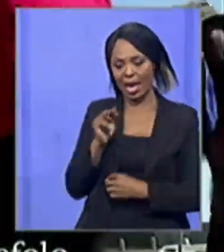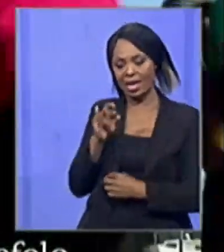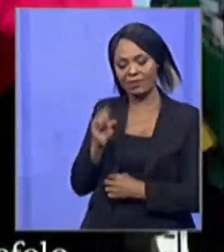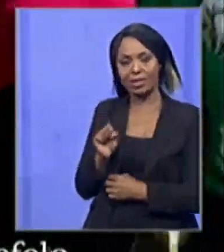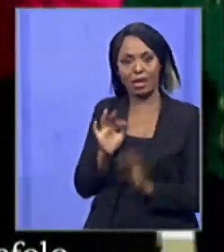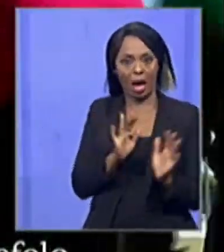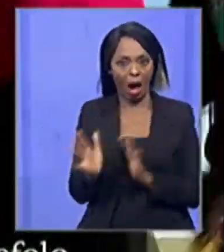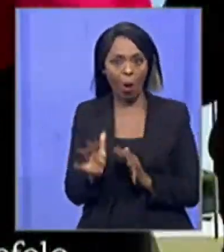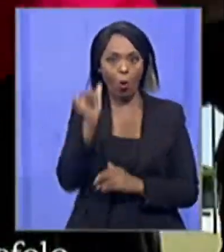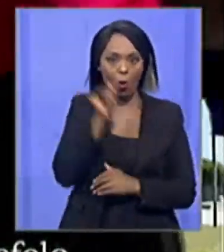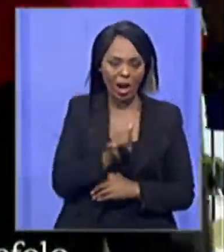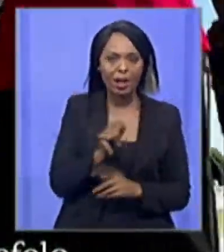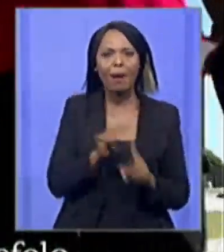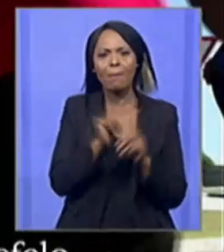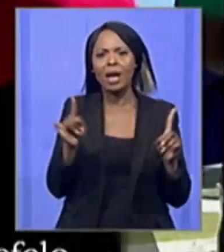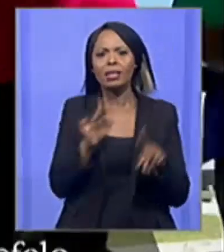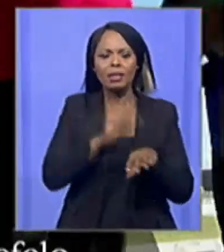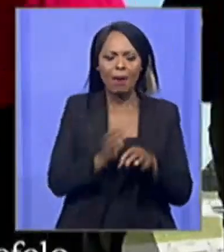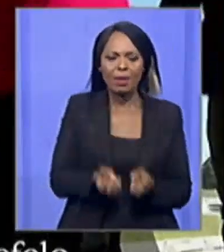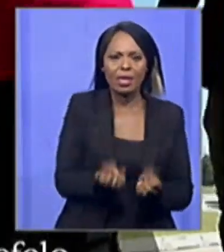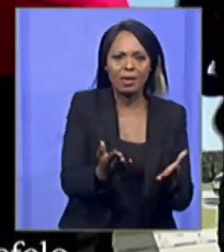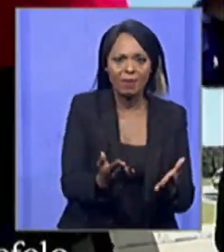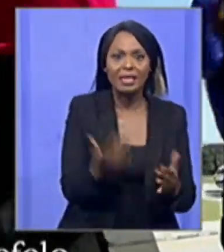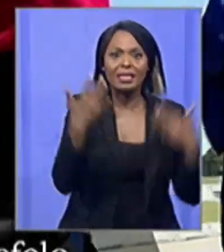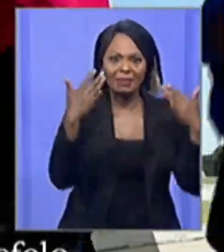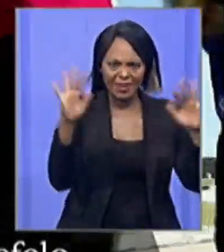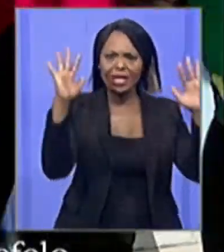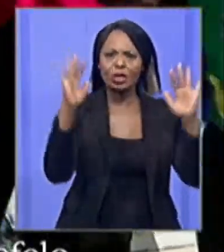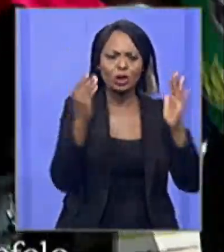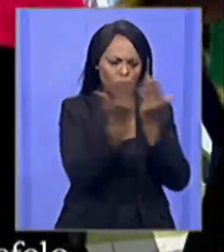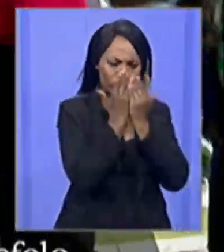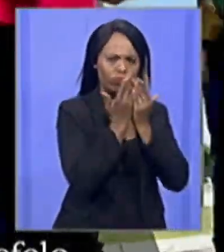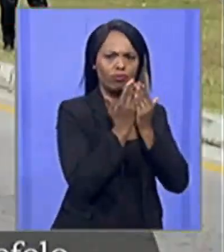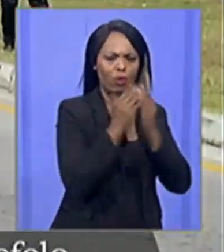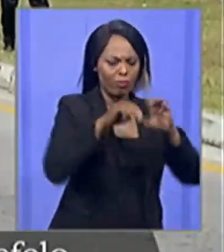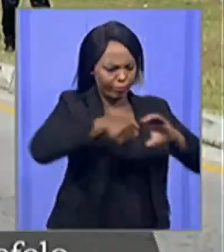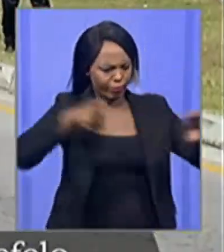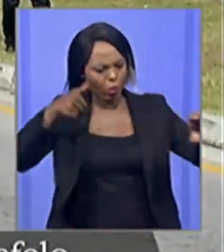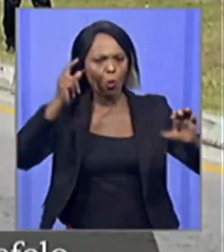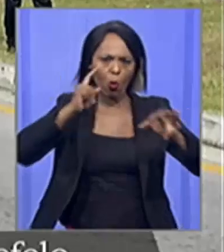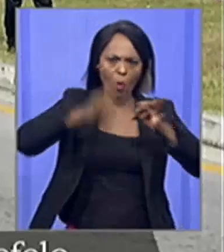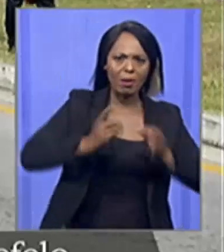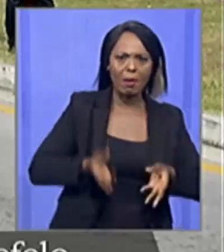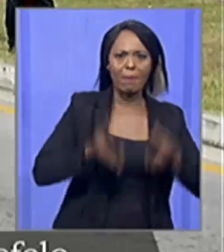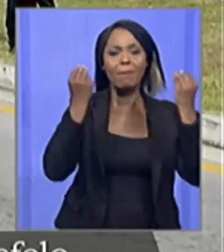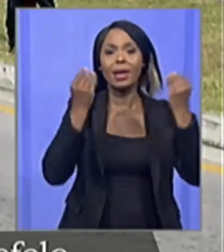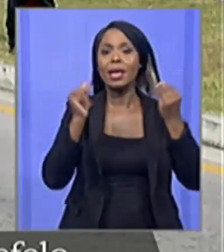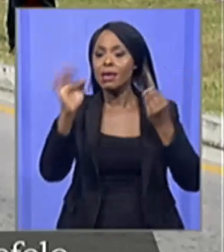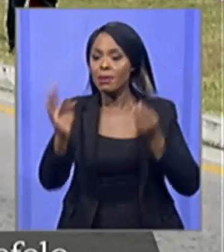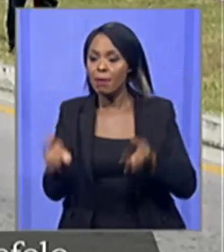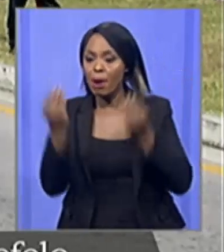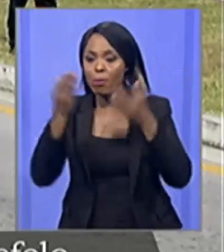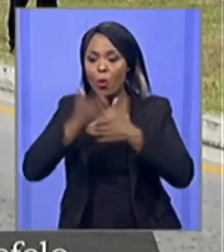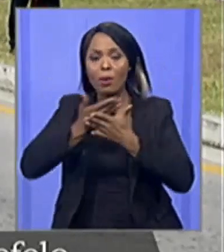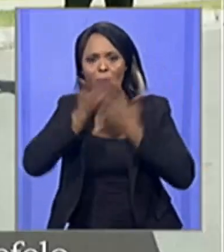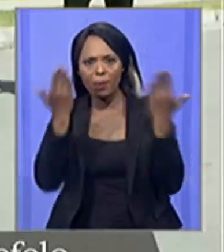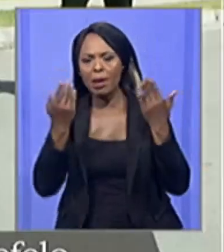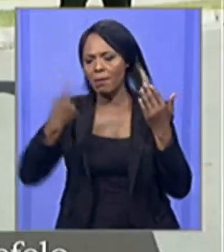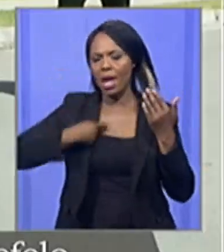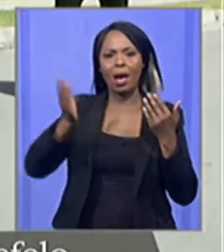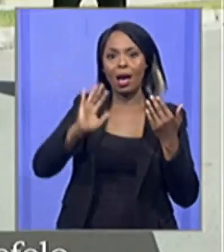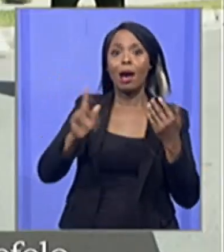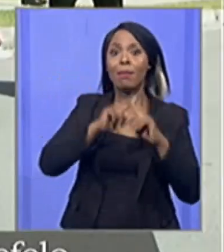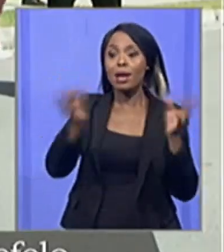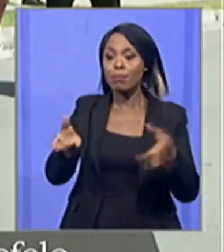ke gore re tlo ba fa nako le ba feditse ka dithuto tša bona gore ba kgone go kry-a nako ya gore ba kry-e mebereko, ba ka kgona ka yona nako e